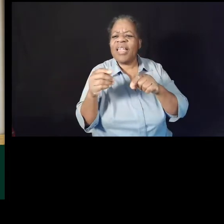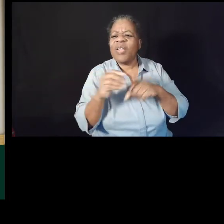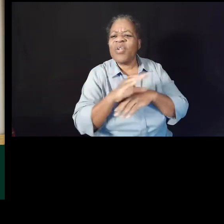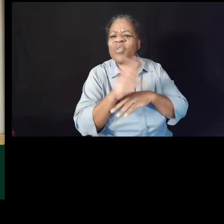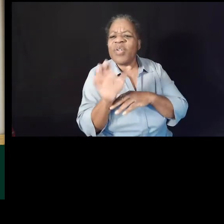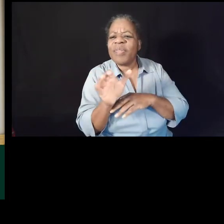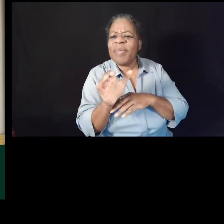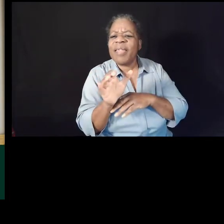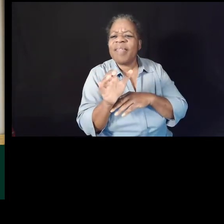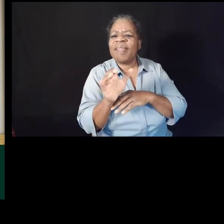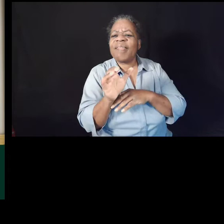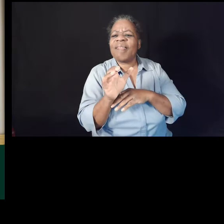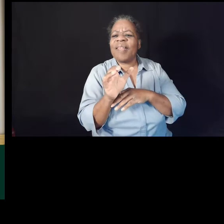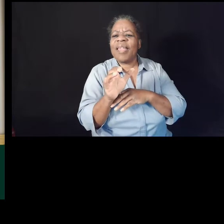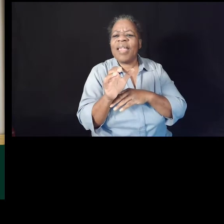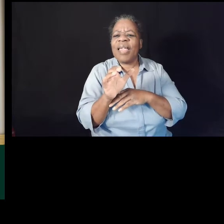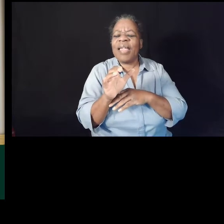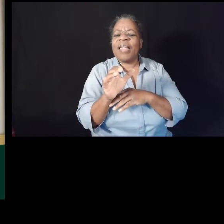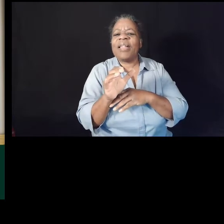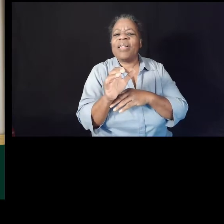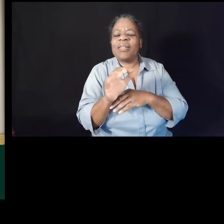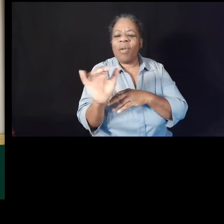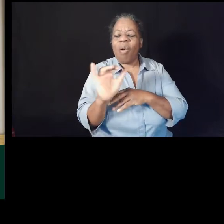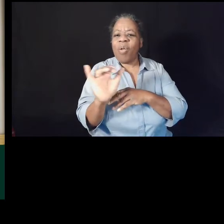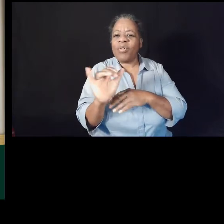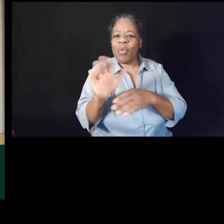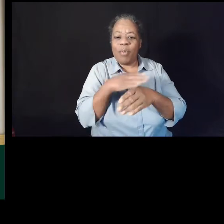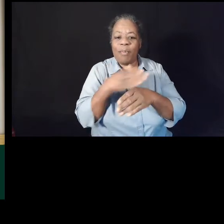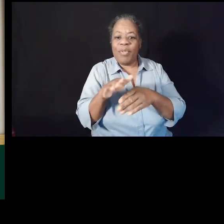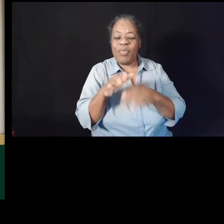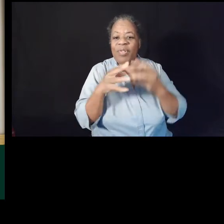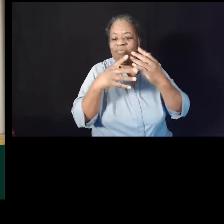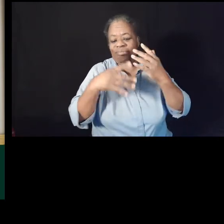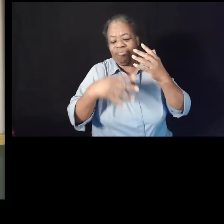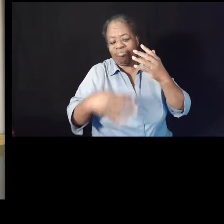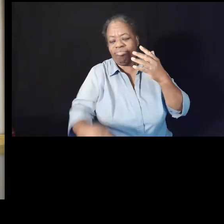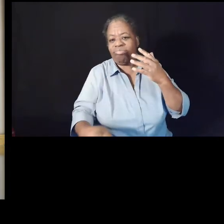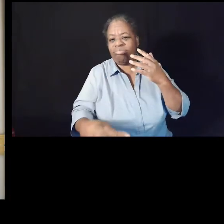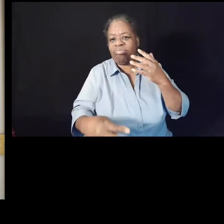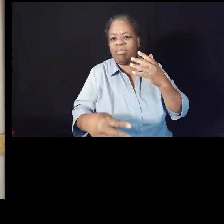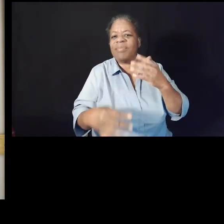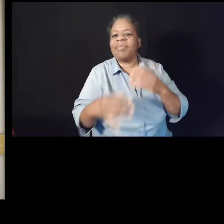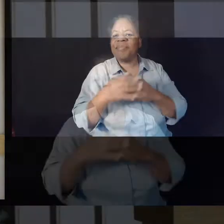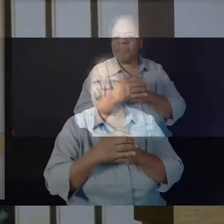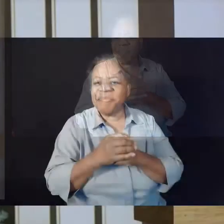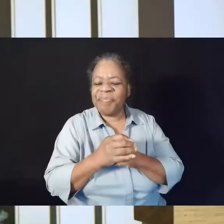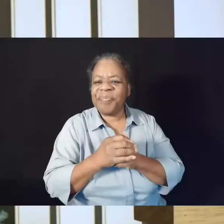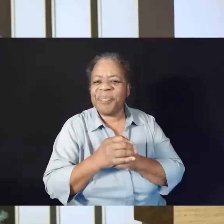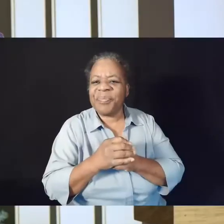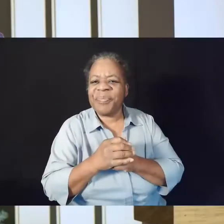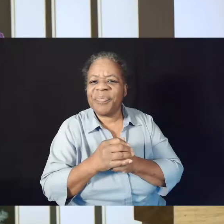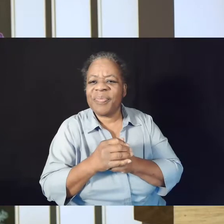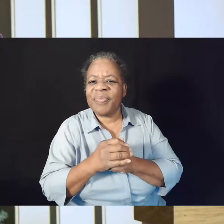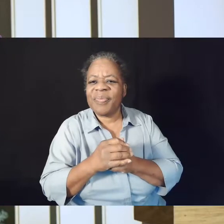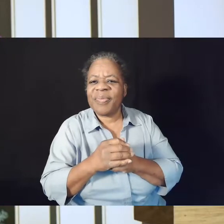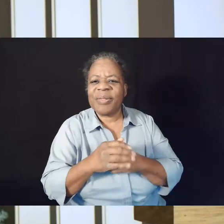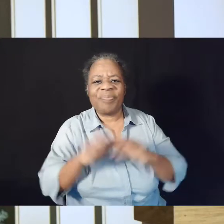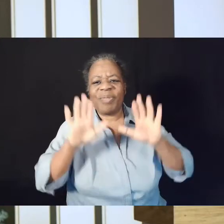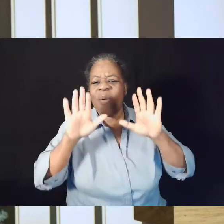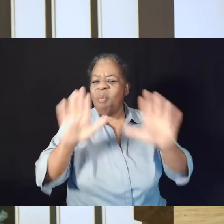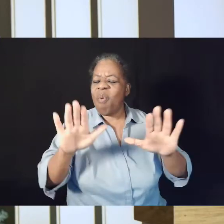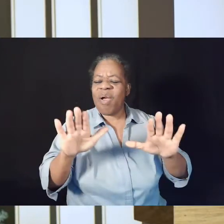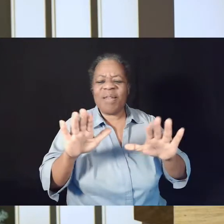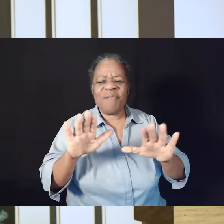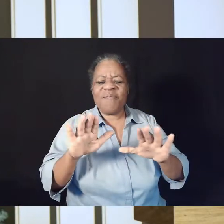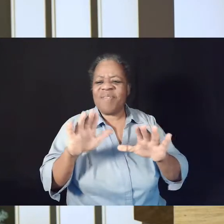Spotify Christmas playlist at grace.org/Christmas. So it's going to be a great season. And